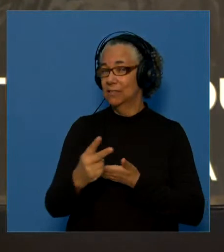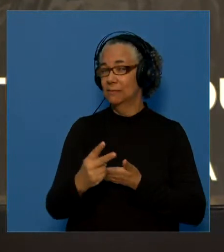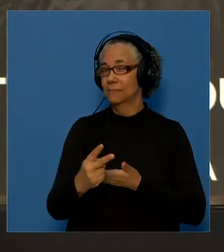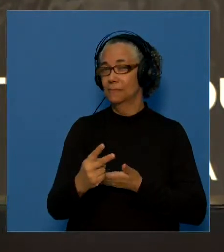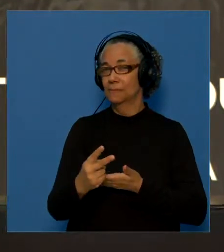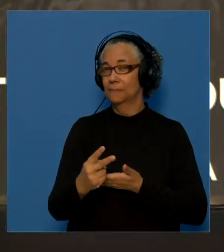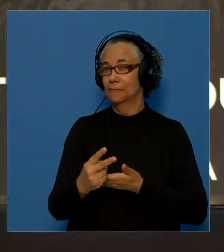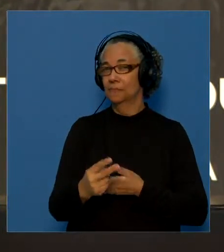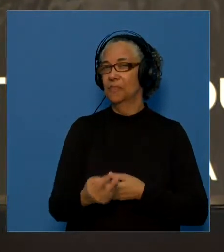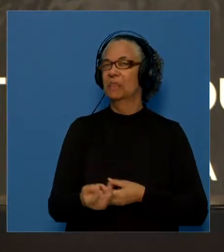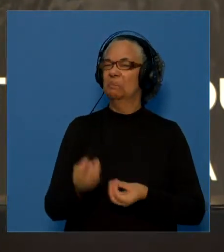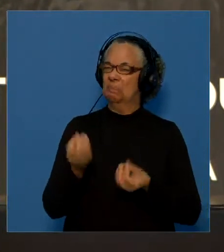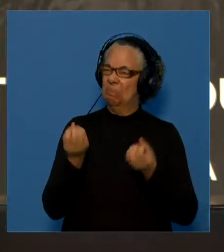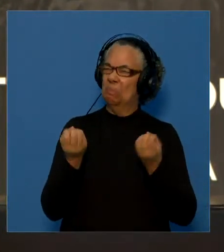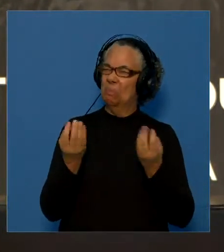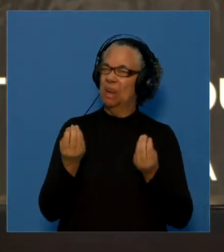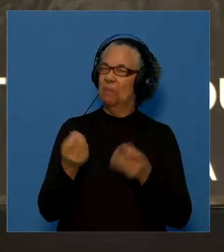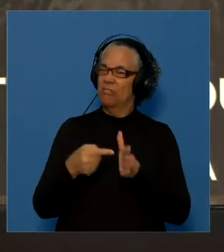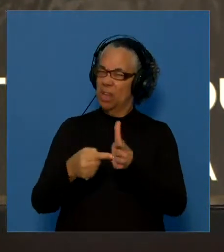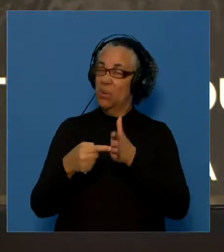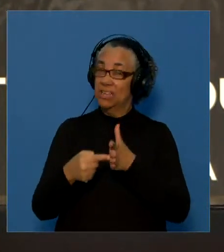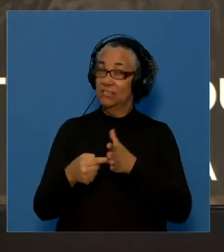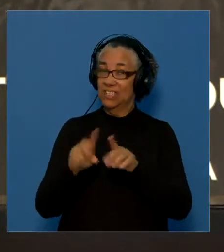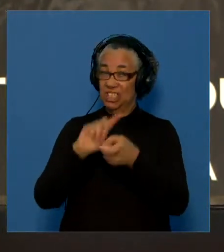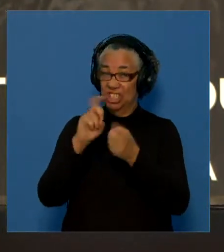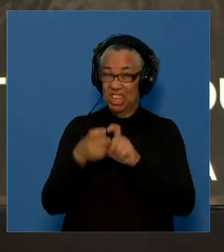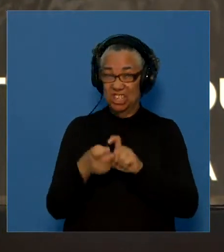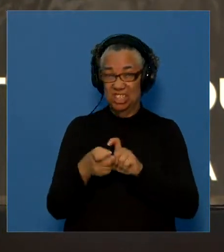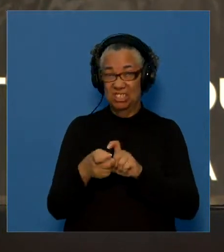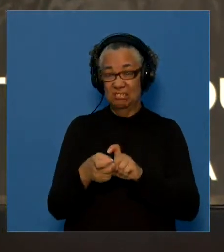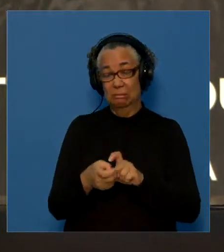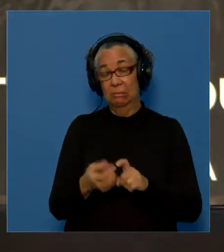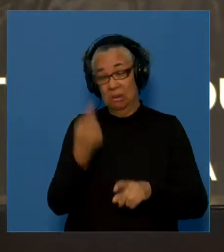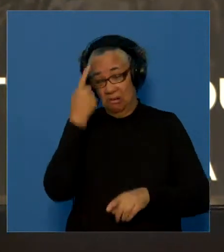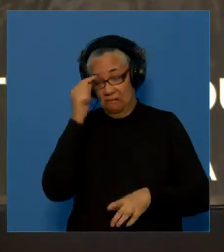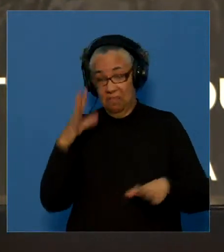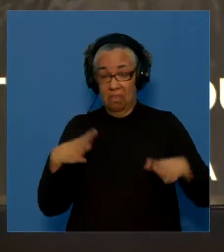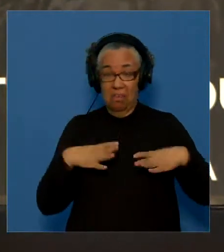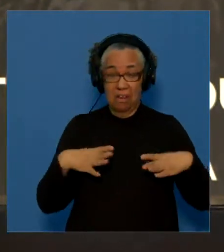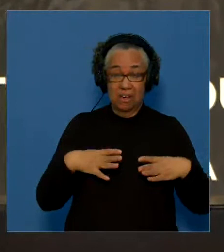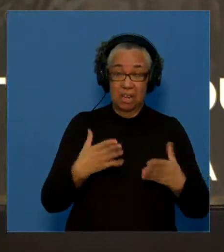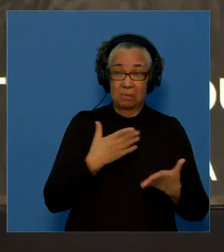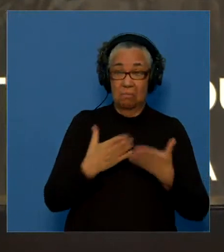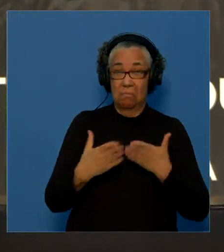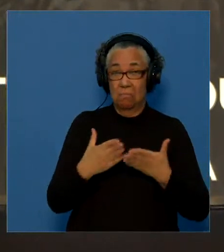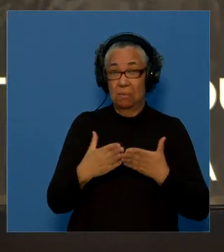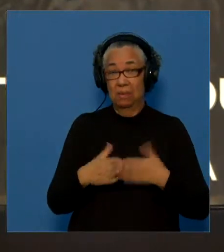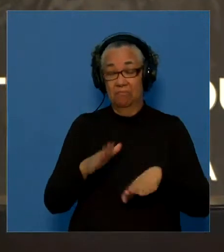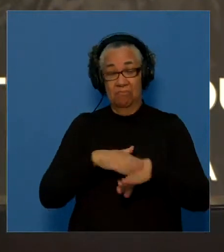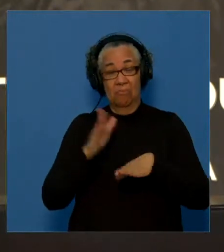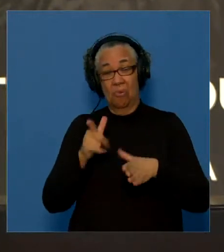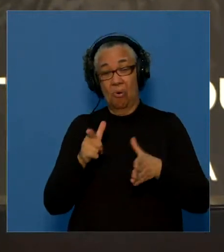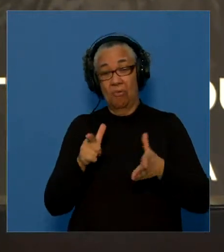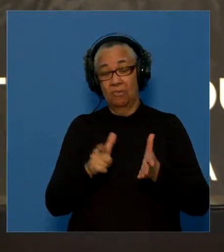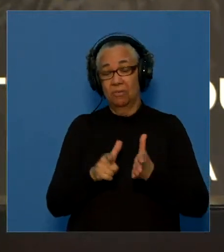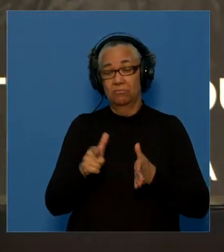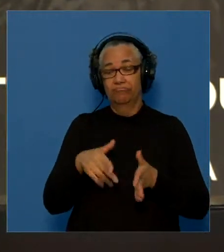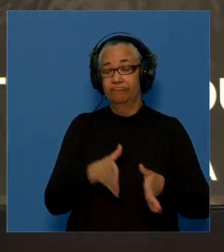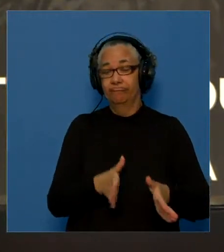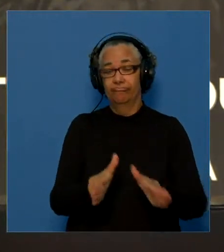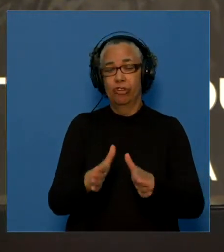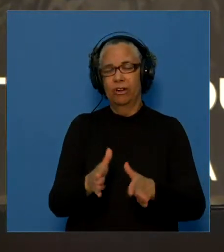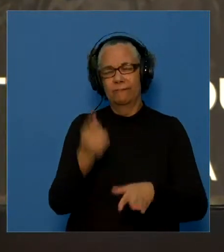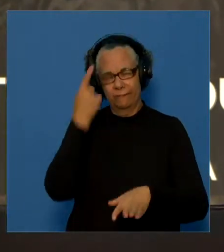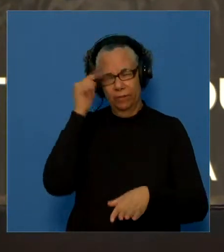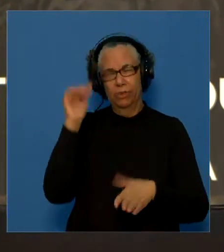were a number of requests for changes, such as making exemptions over the holiday and possible curfew relaxations for New Year's Eve.